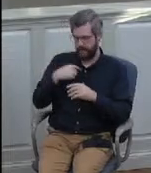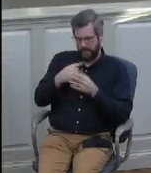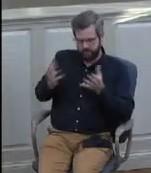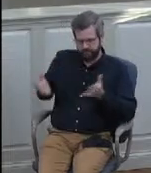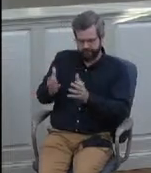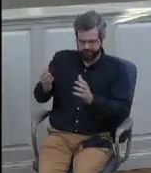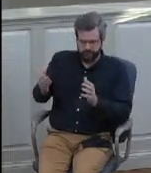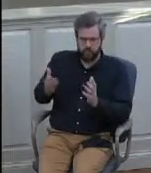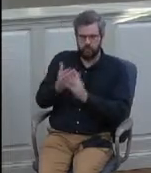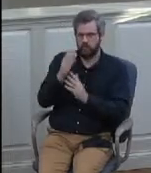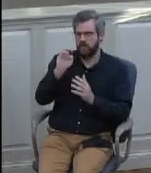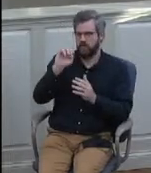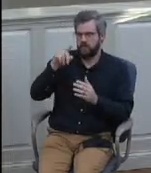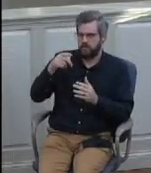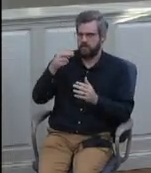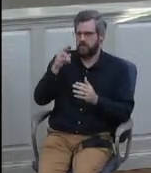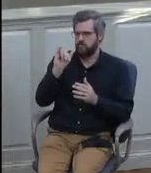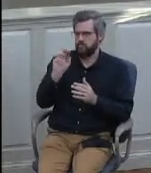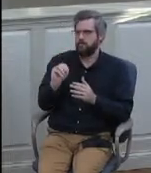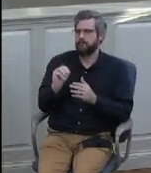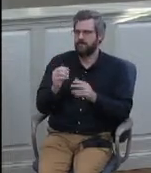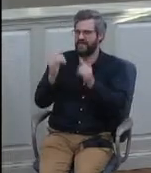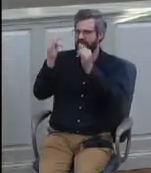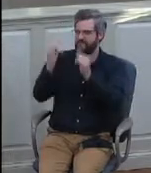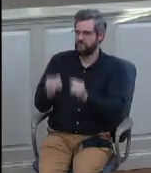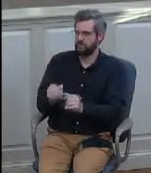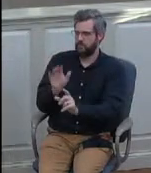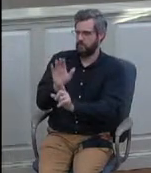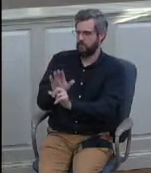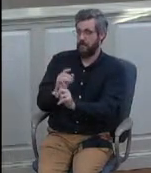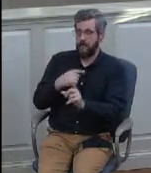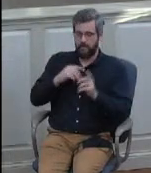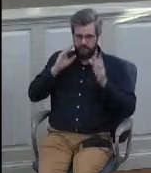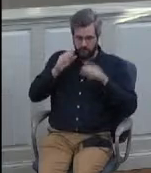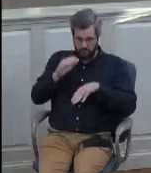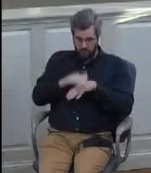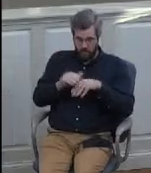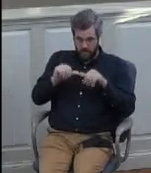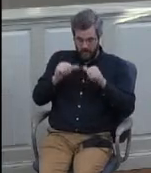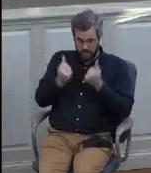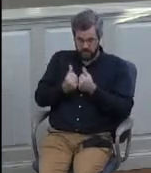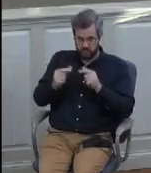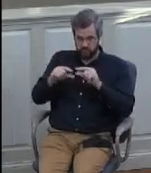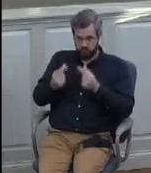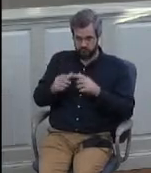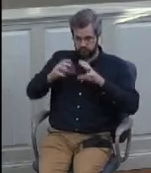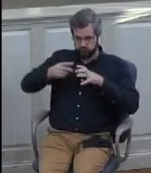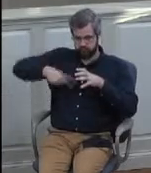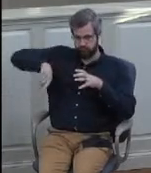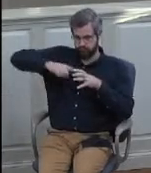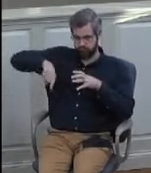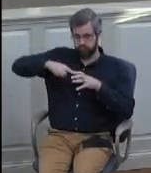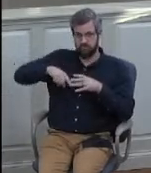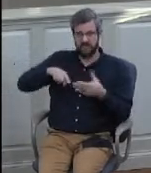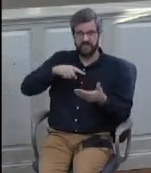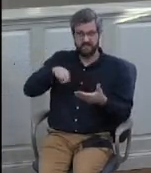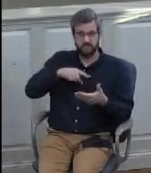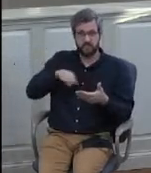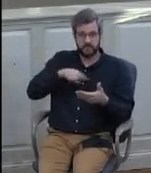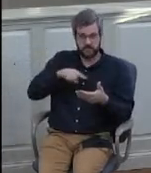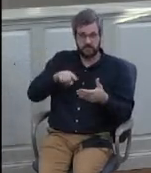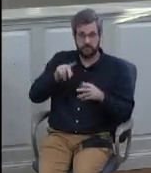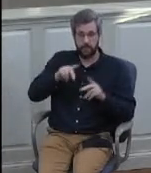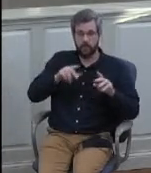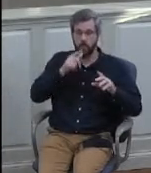everybody I can through Ephraim. Okay. That's an individual now, because I'm still focusing on agencies. You know, if you look at everybody we're doing this week, those